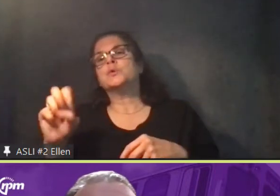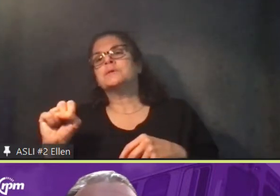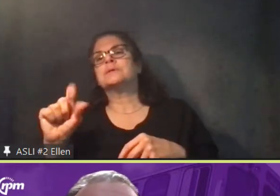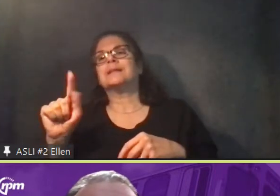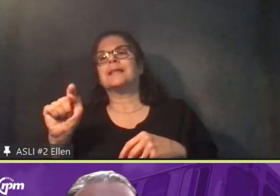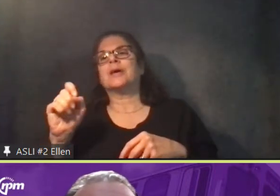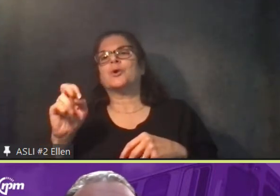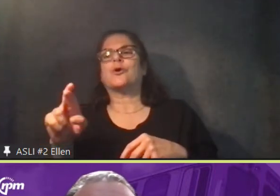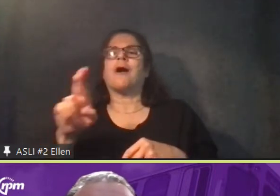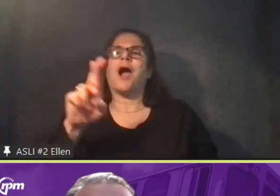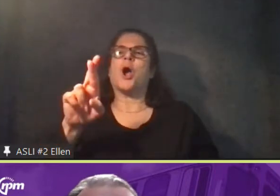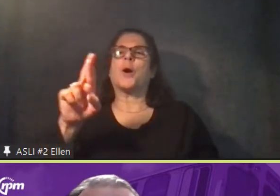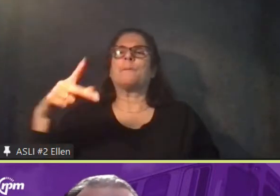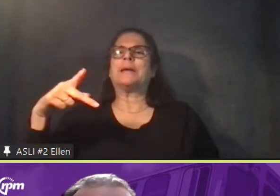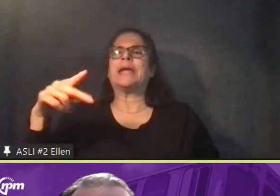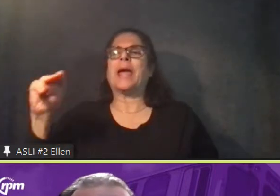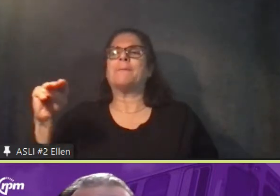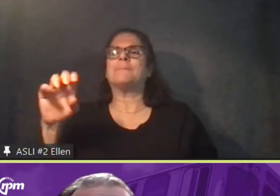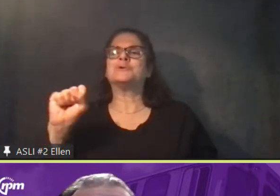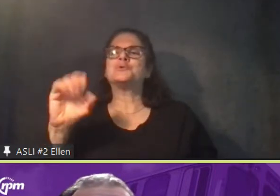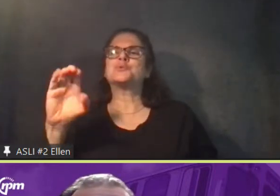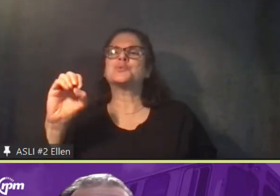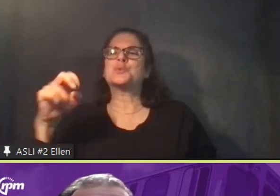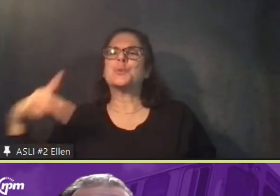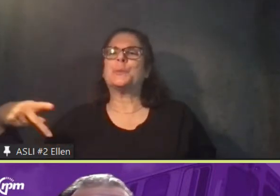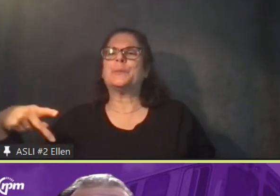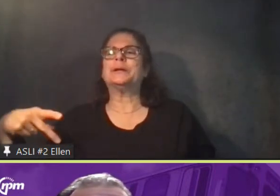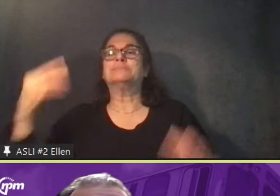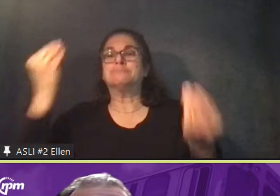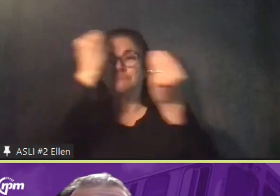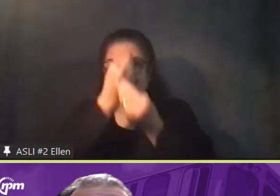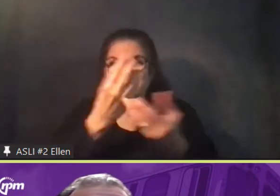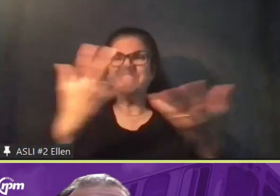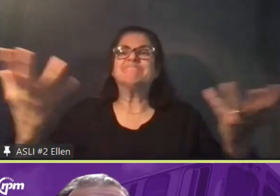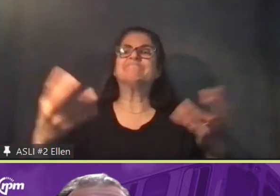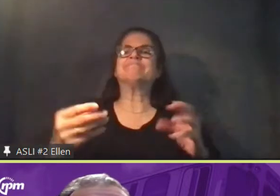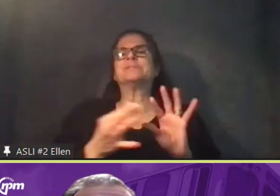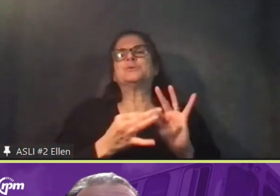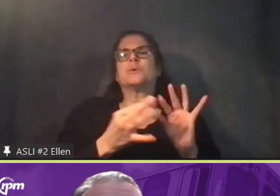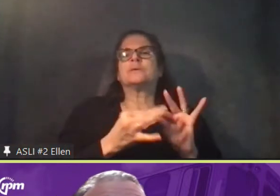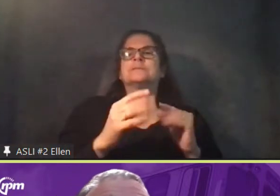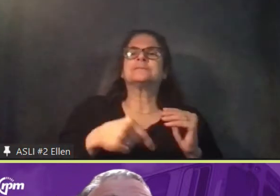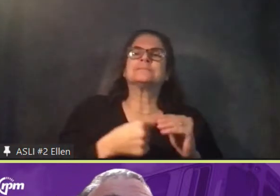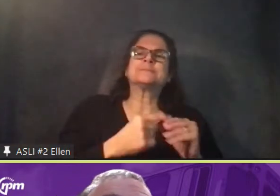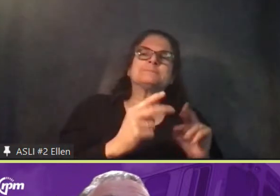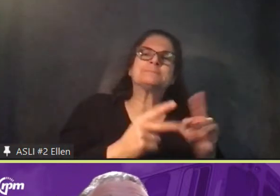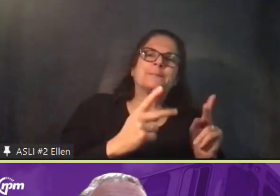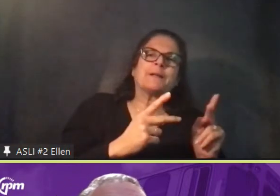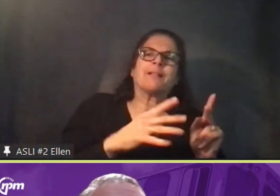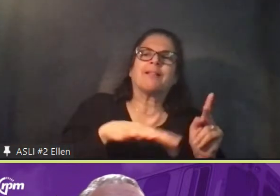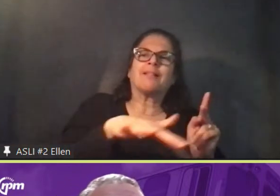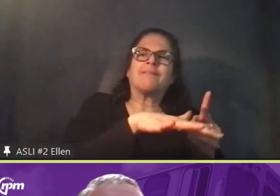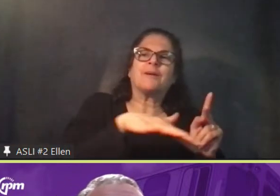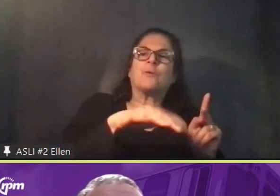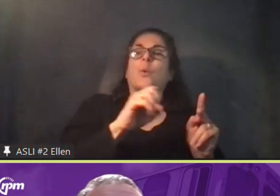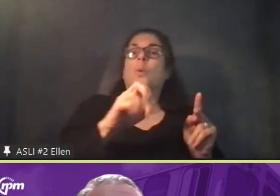gives people a little bit of a advanced notice, either on human interest stories or on work that's coming up.